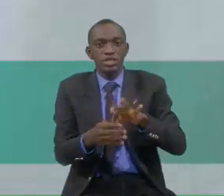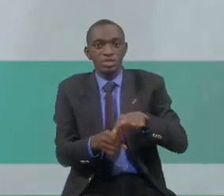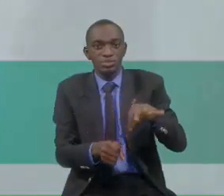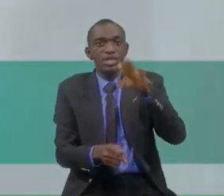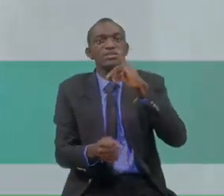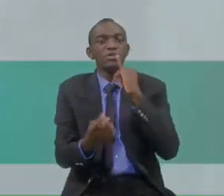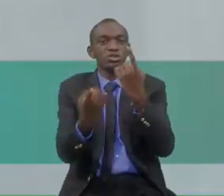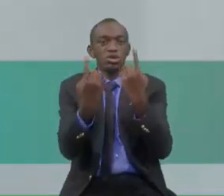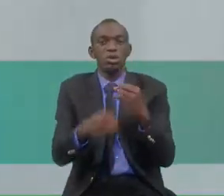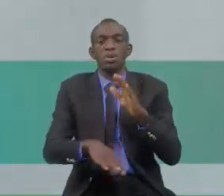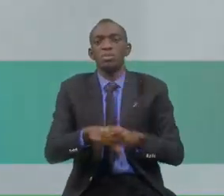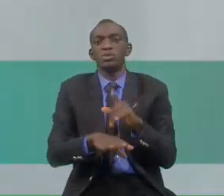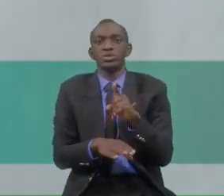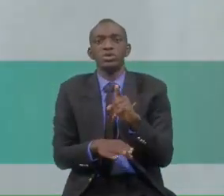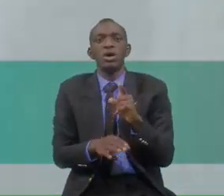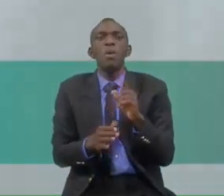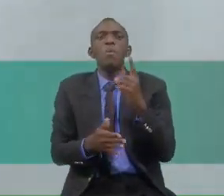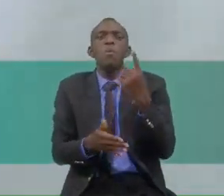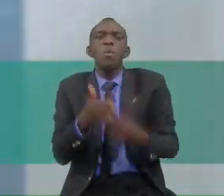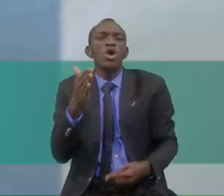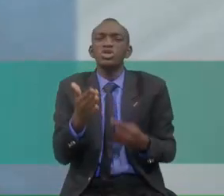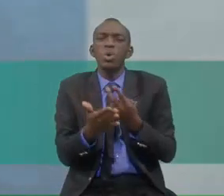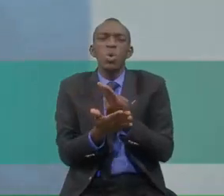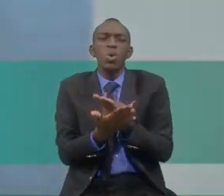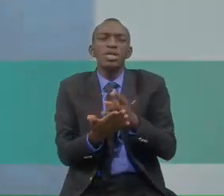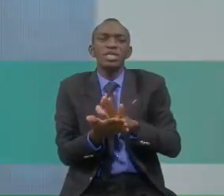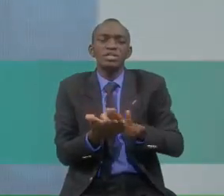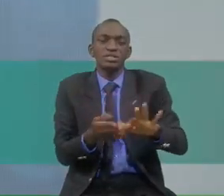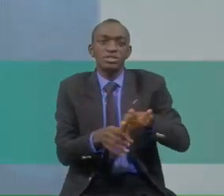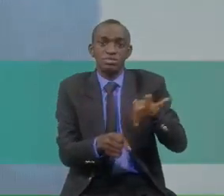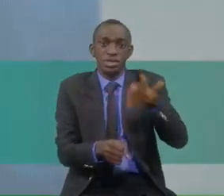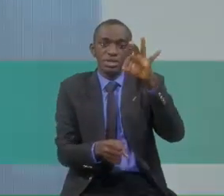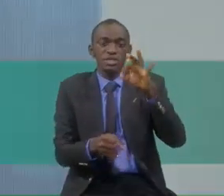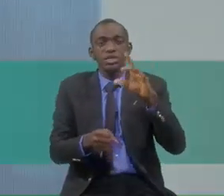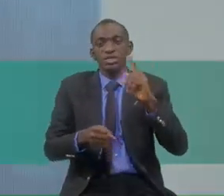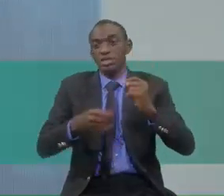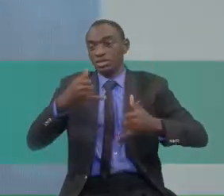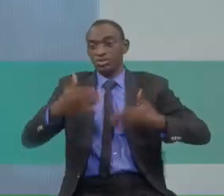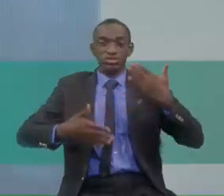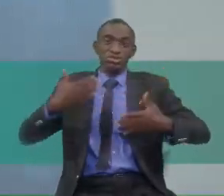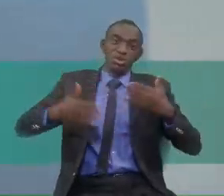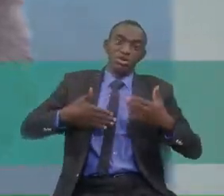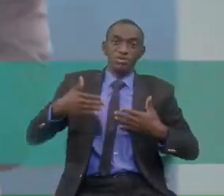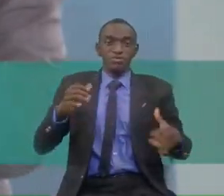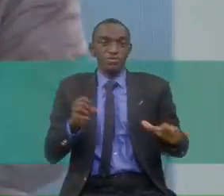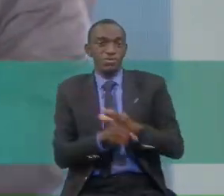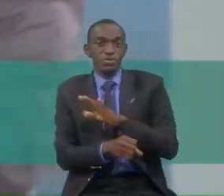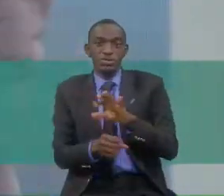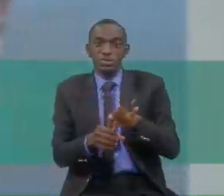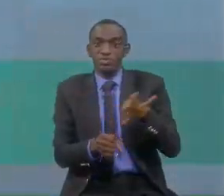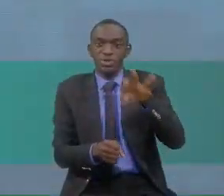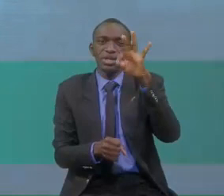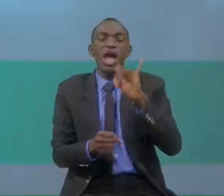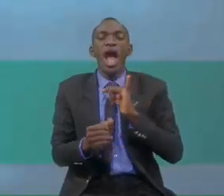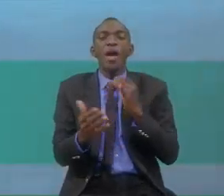you. What Holy Ghost? The joyful Spirit. The joyful Spirit. I want you to